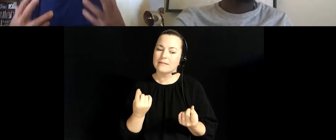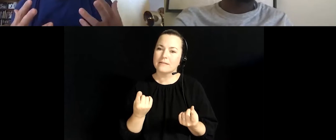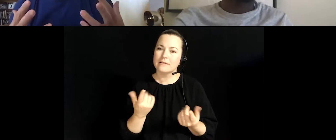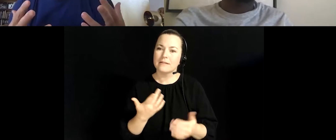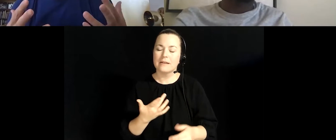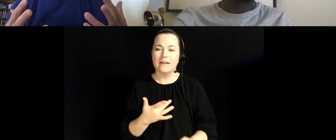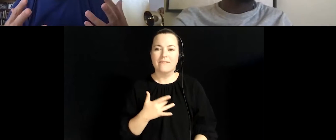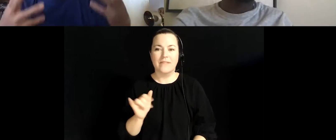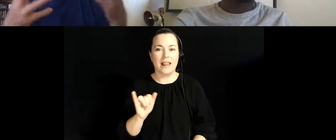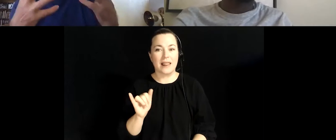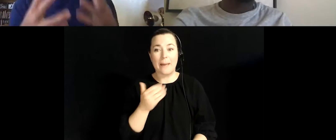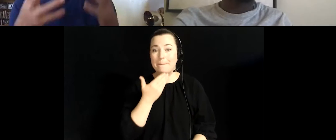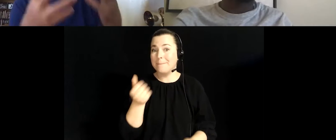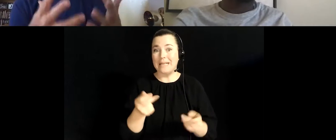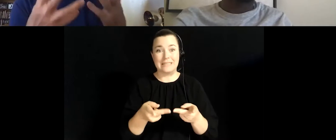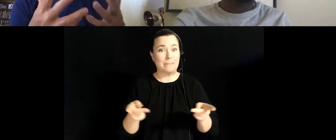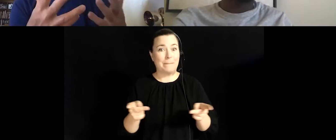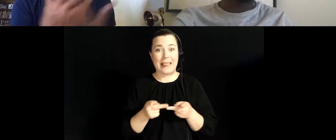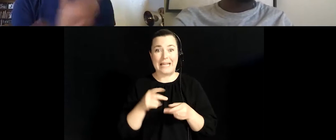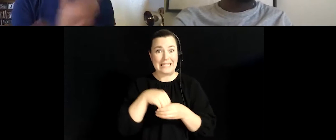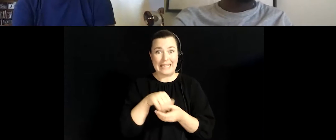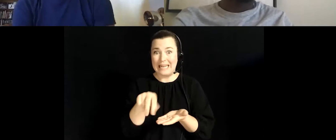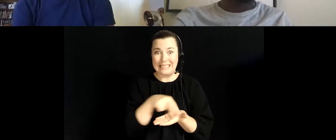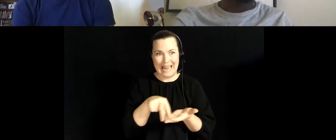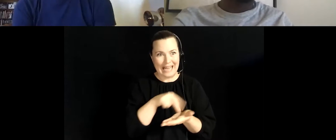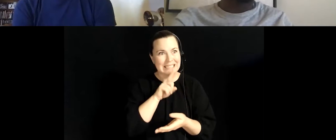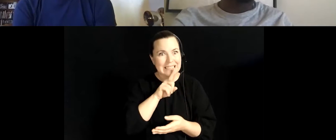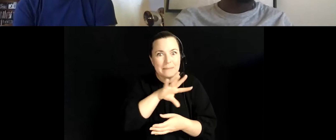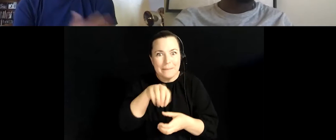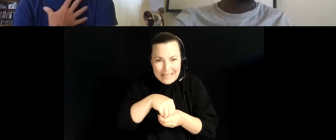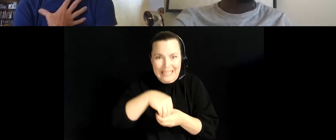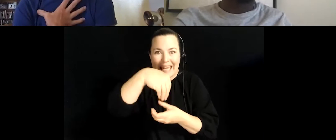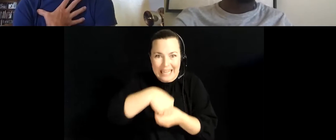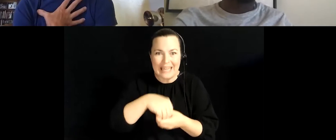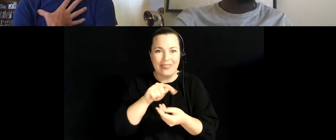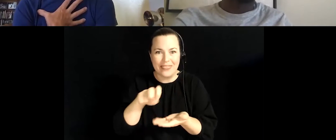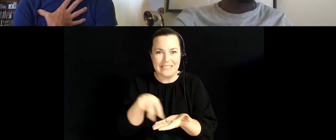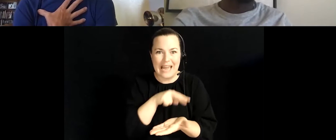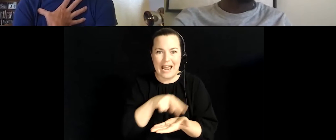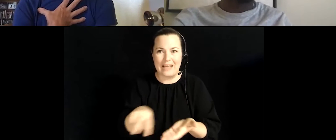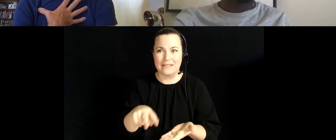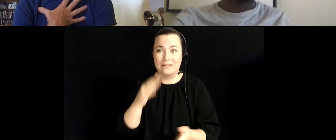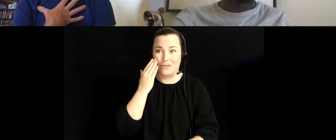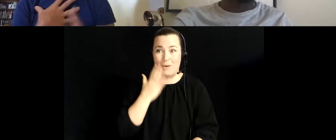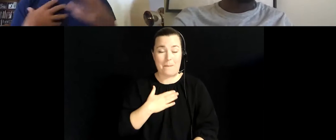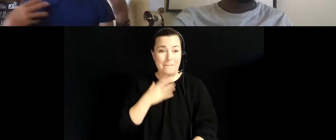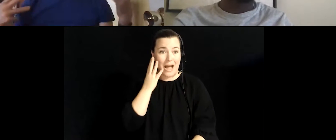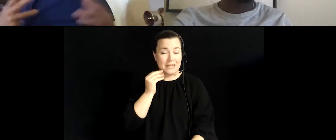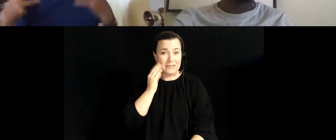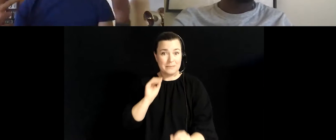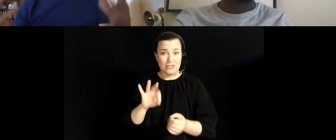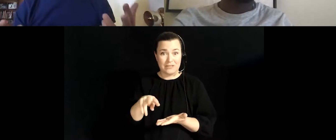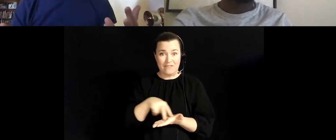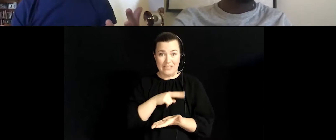the best place in a dance is being in a dance. You know, that my experience of dancing